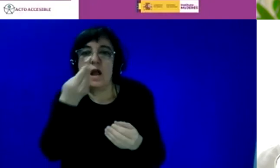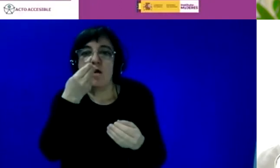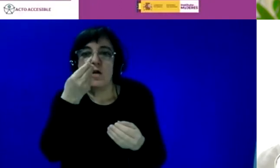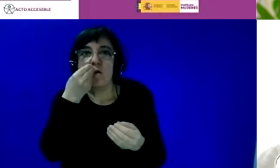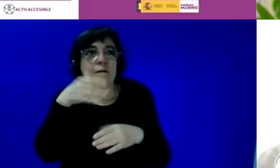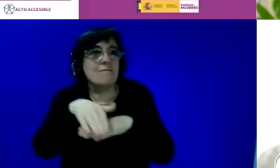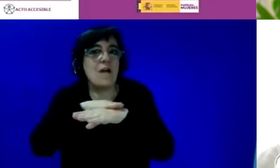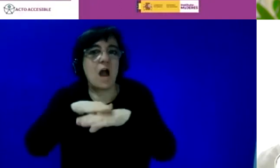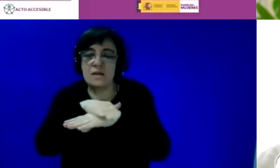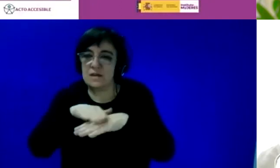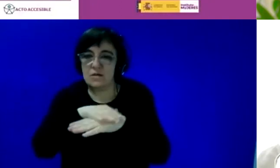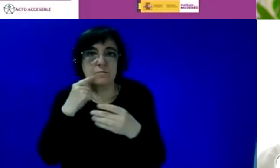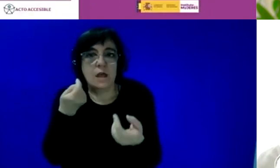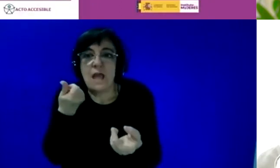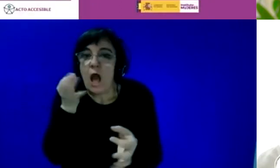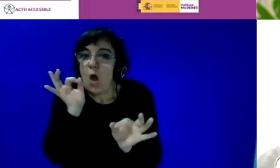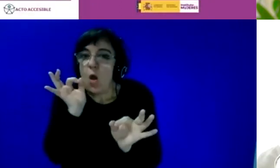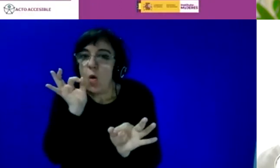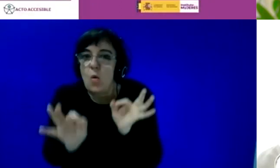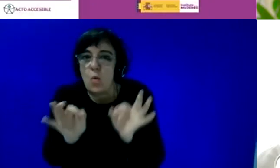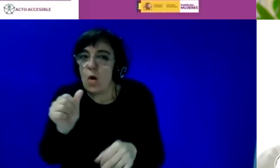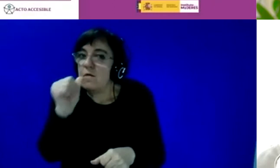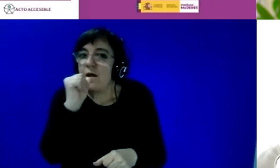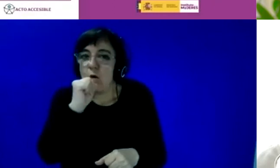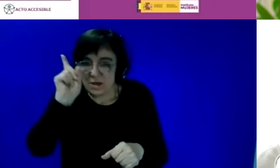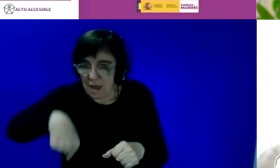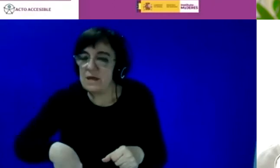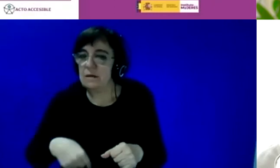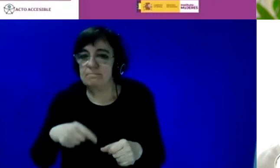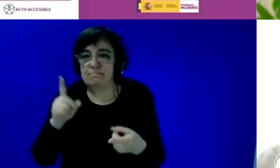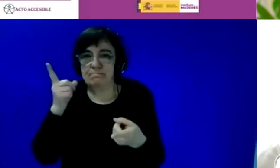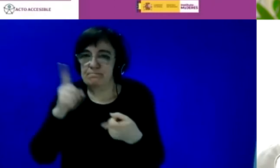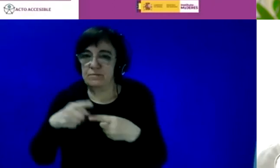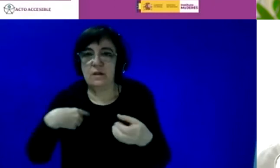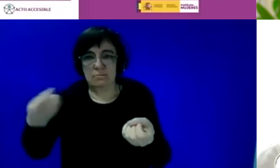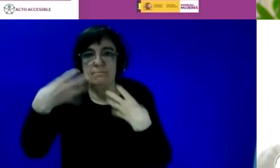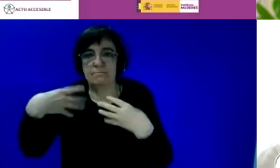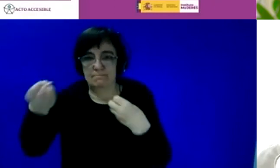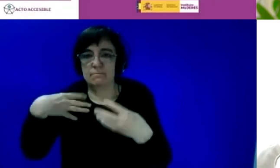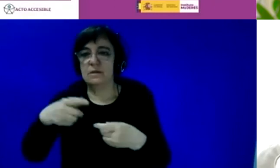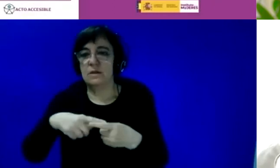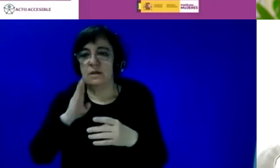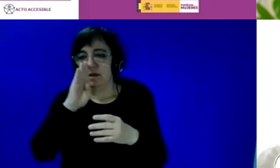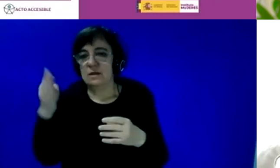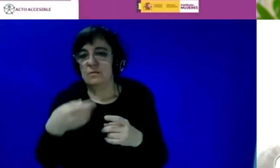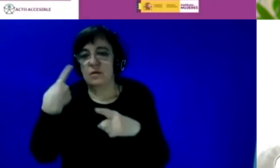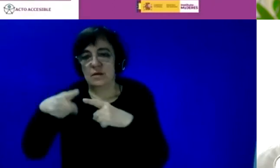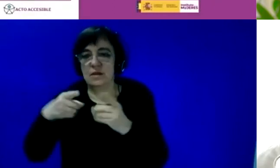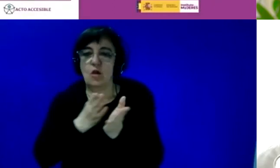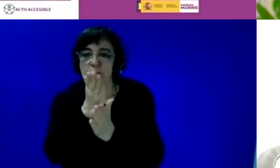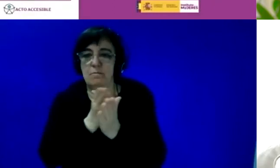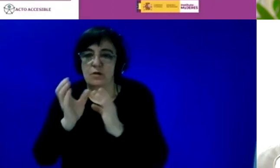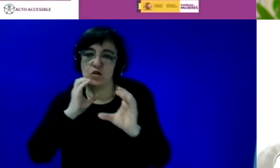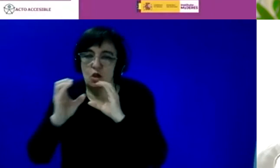disabilities, who don't have access to basic food, and also that water, there's a